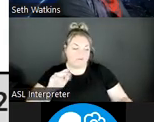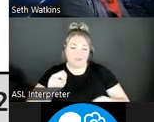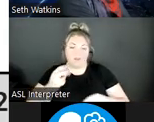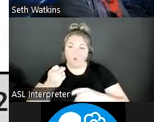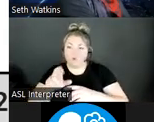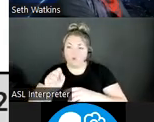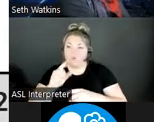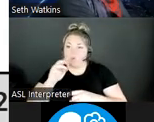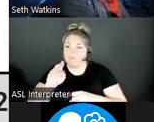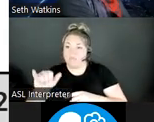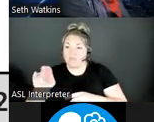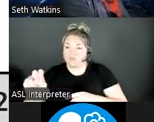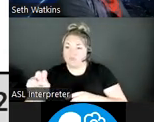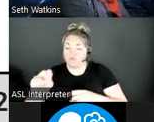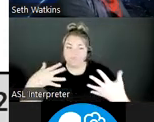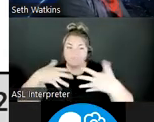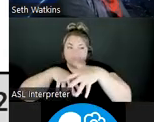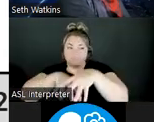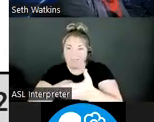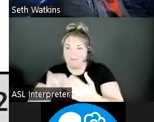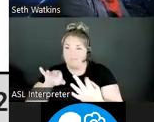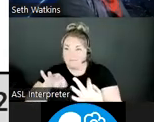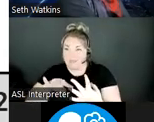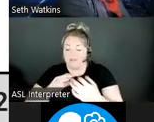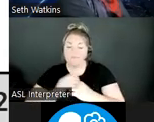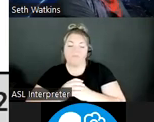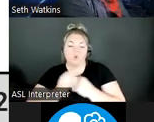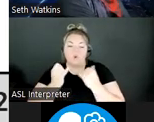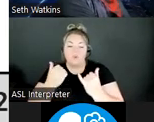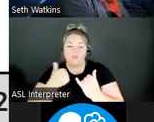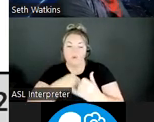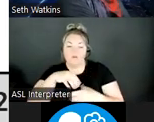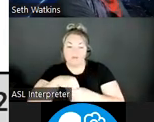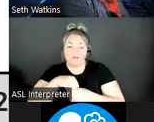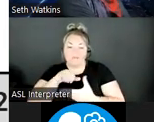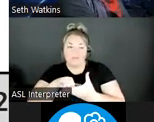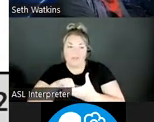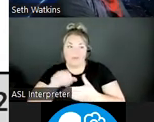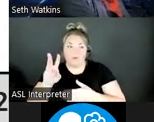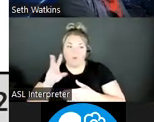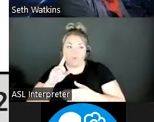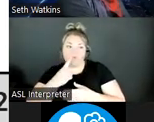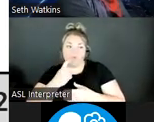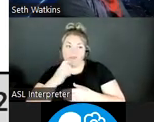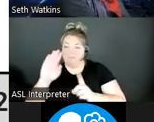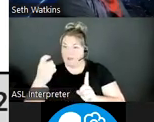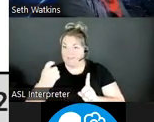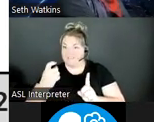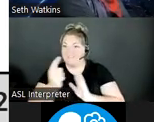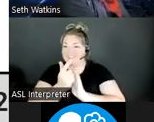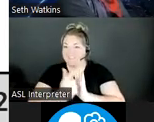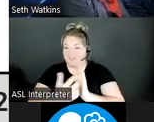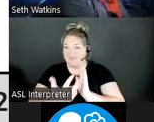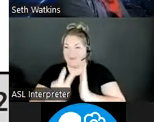June, integrated that feedback. Currently, we are in that little red box of legal review. We will